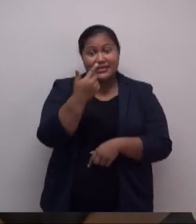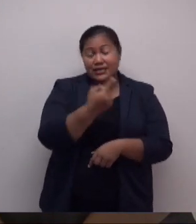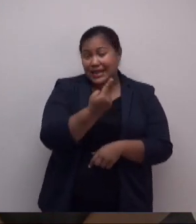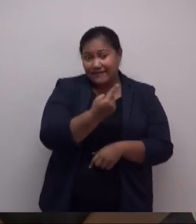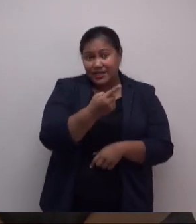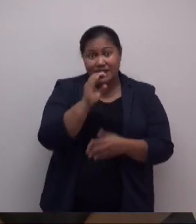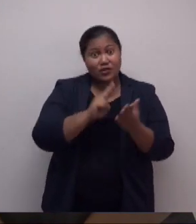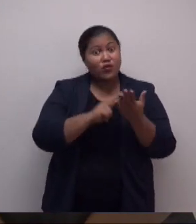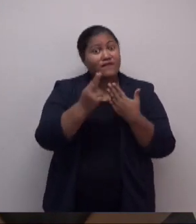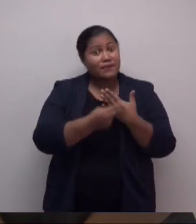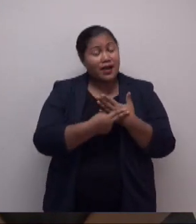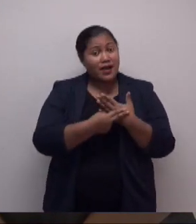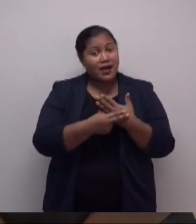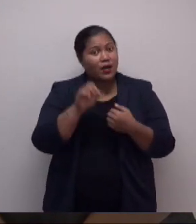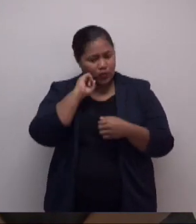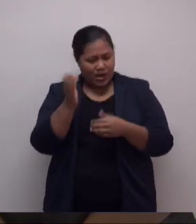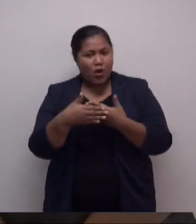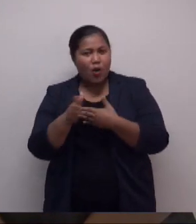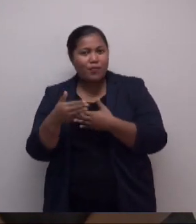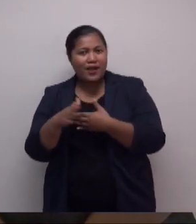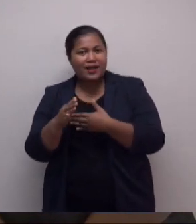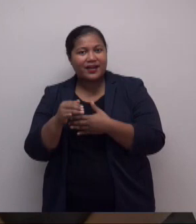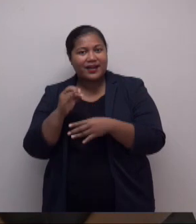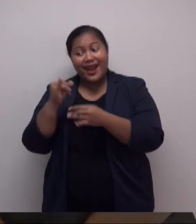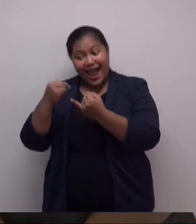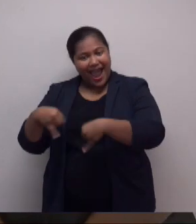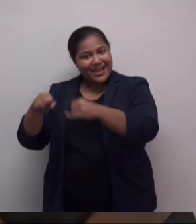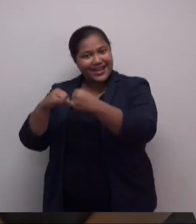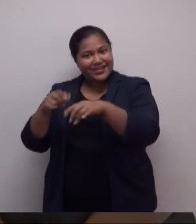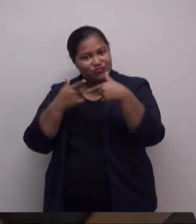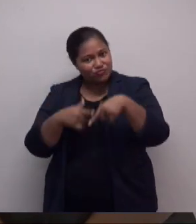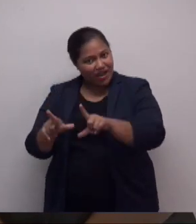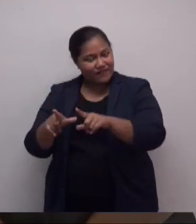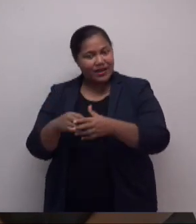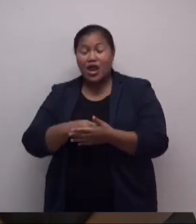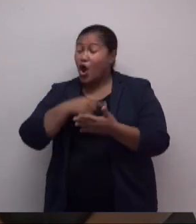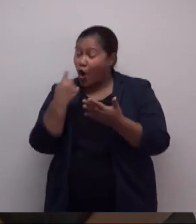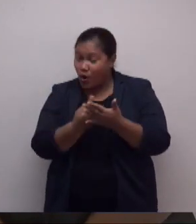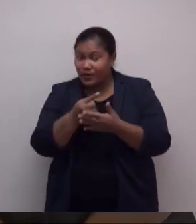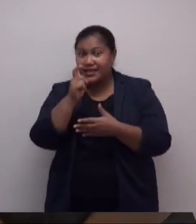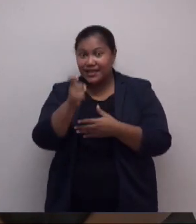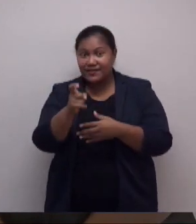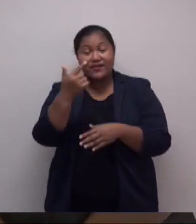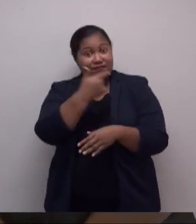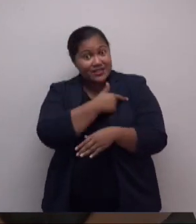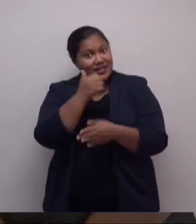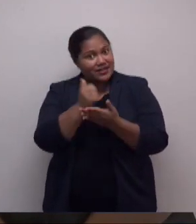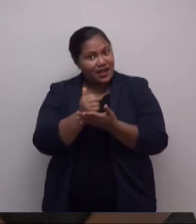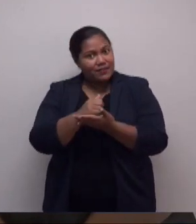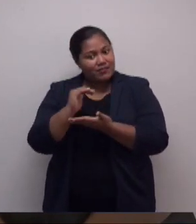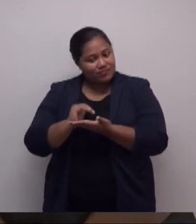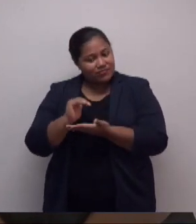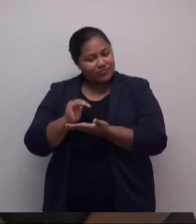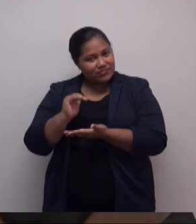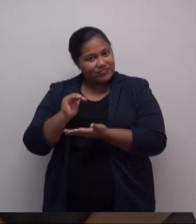we will open regular inter-island travel if and only if vaccination rates continue to steadily